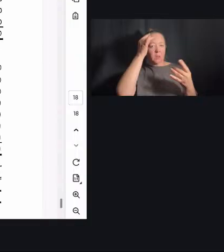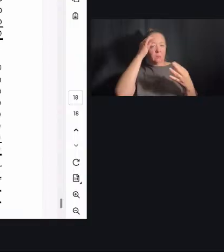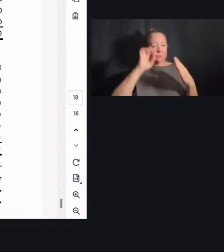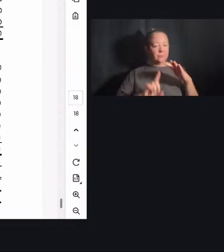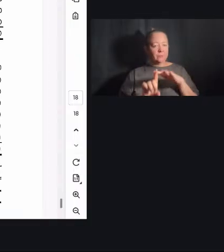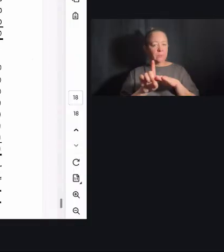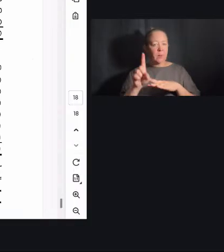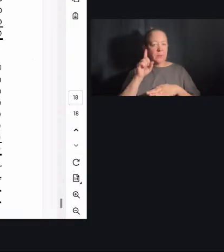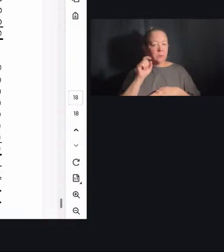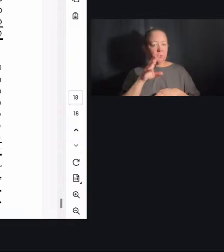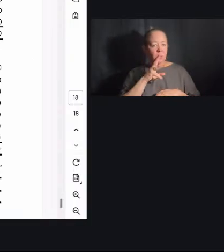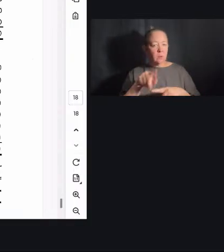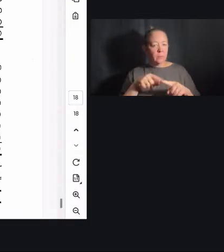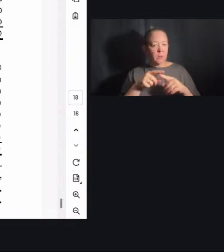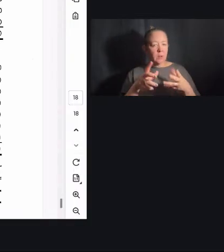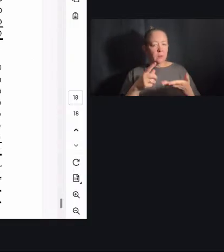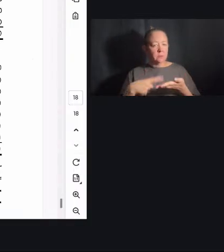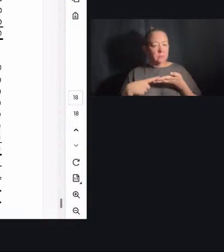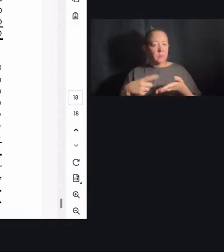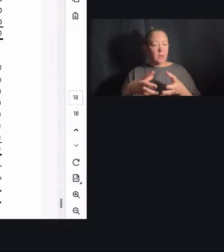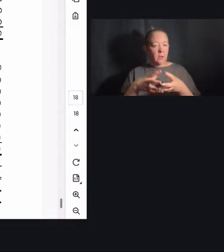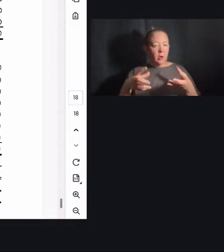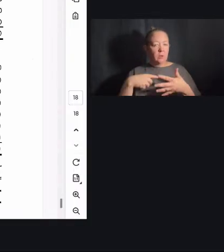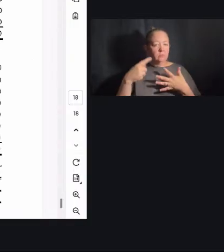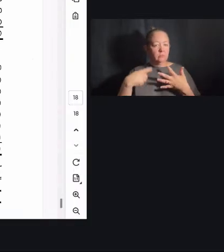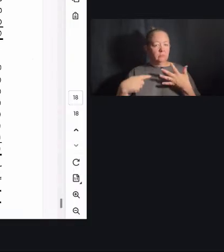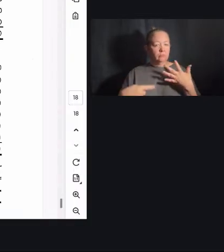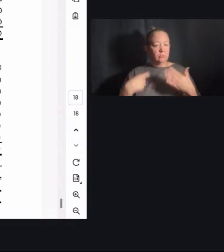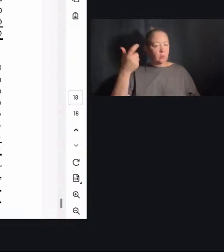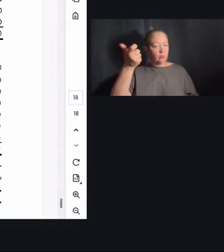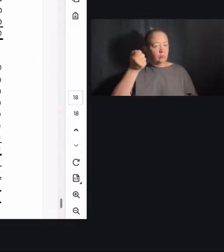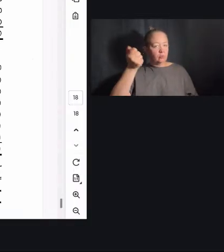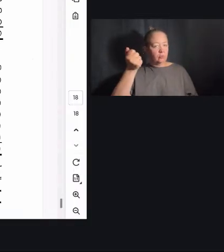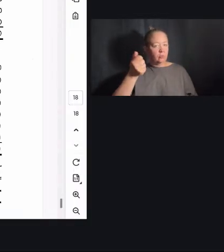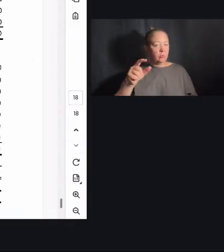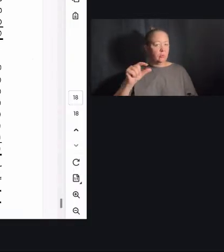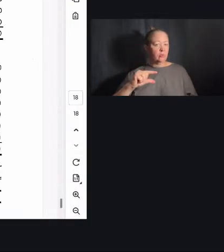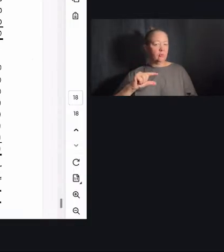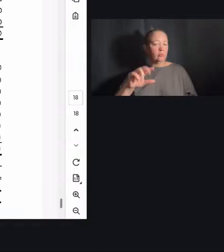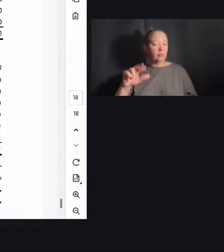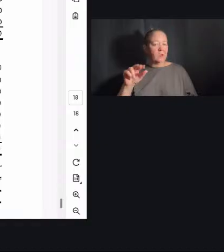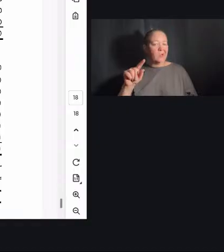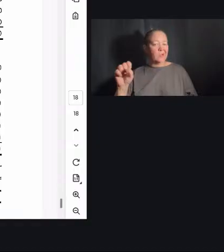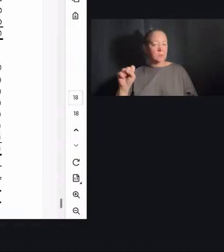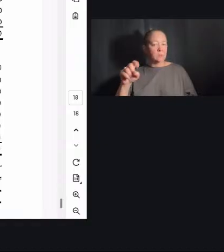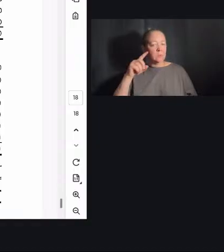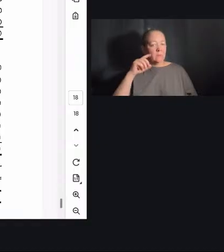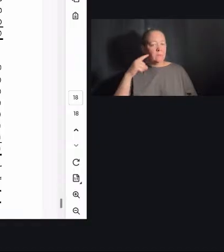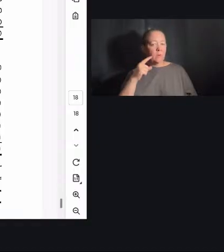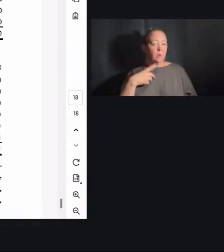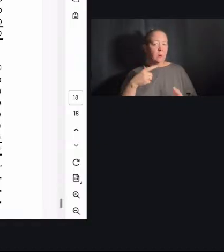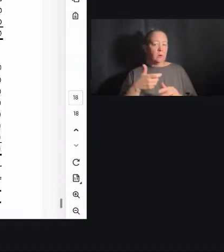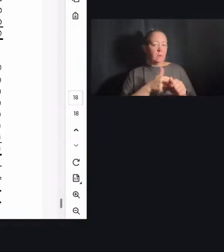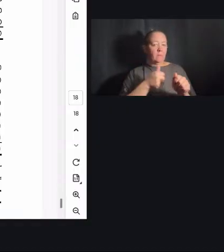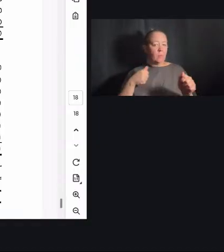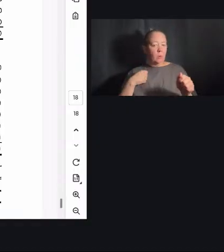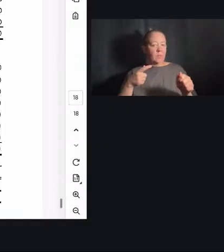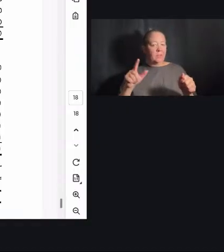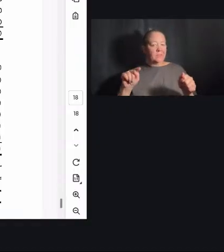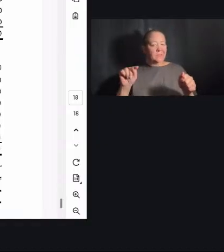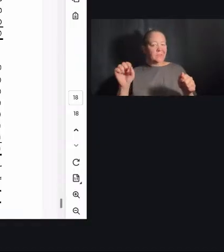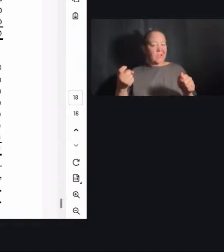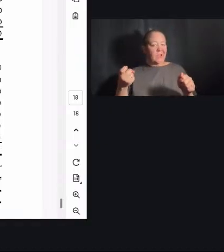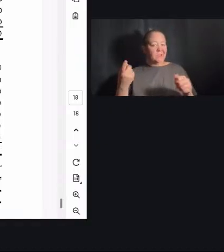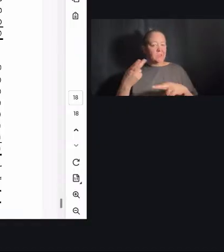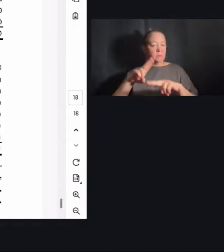about grant money, and we should get grants in order to avoid a tax increase. And the thing about grants is